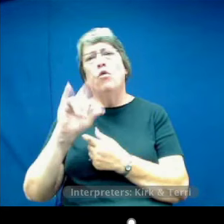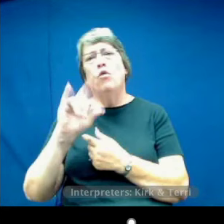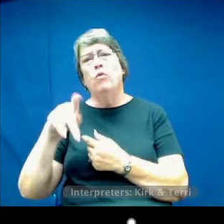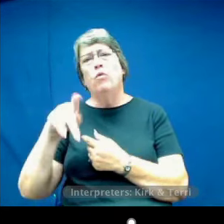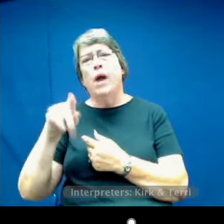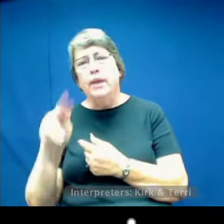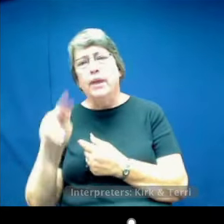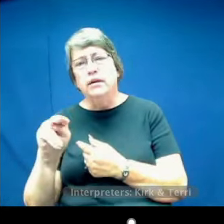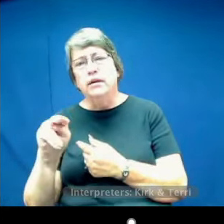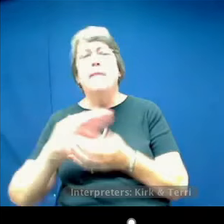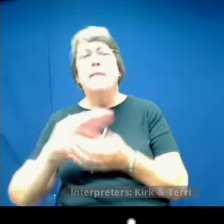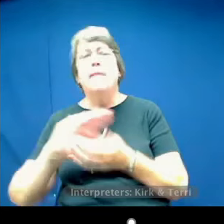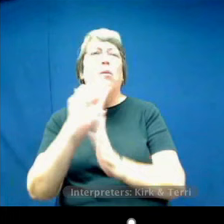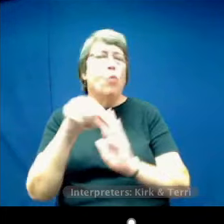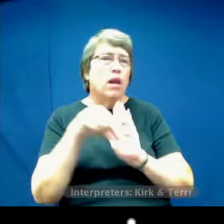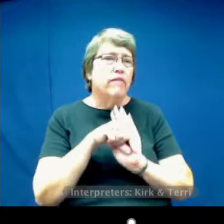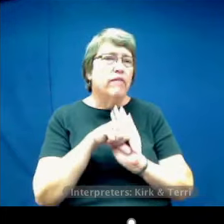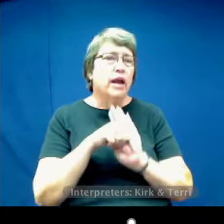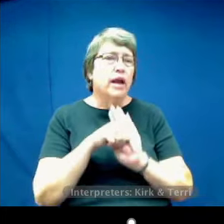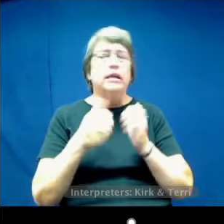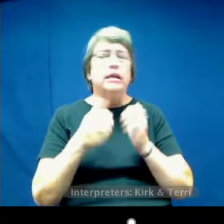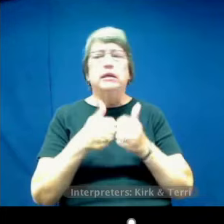being separated long enough to get a divorce.